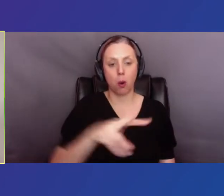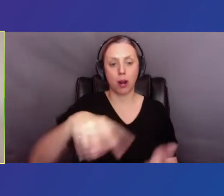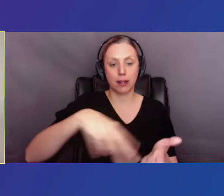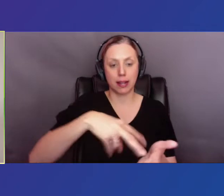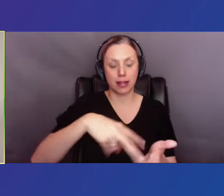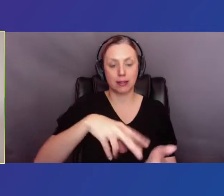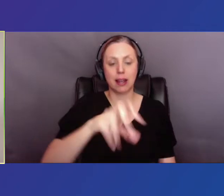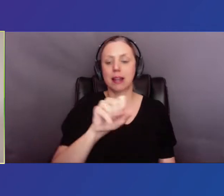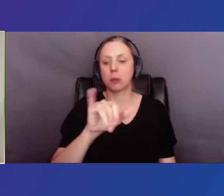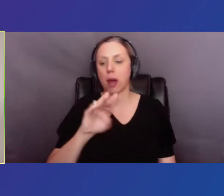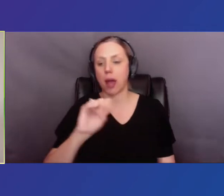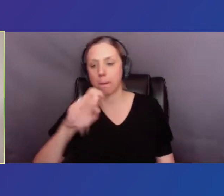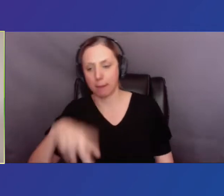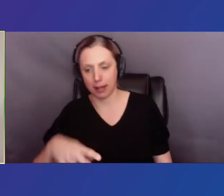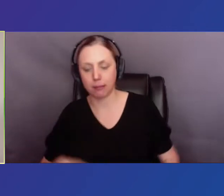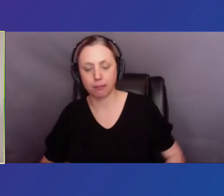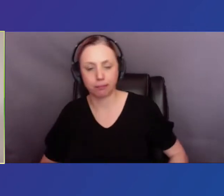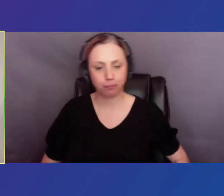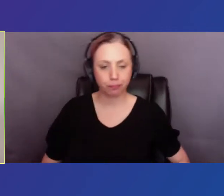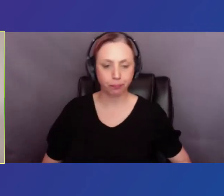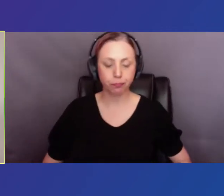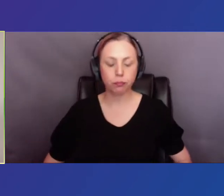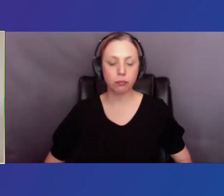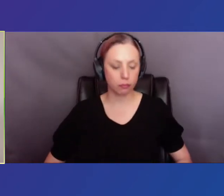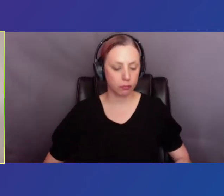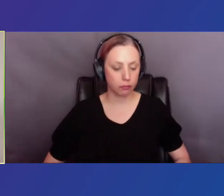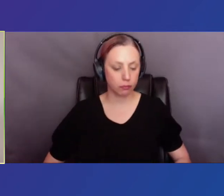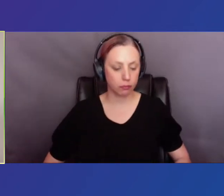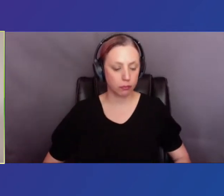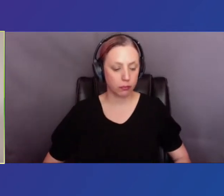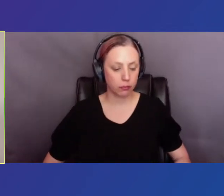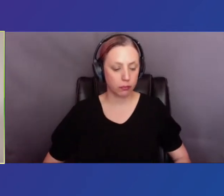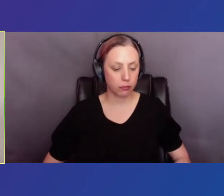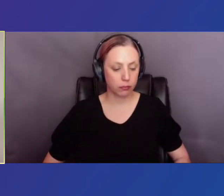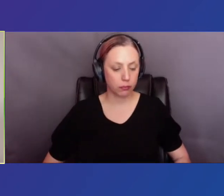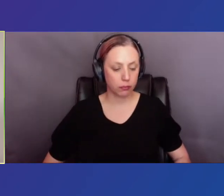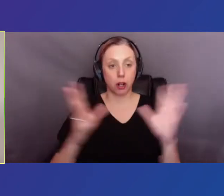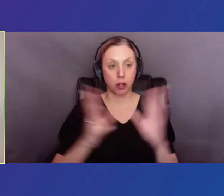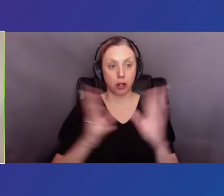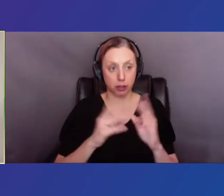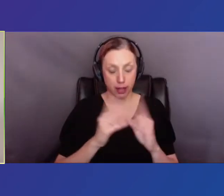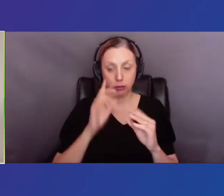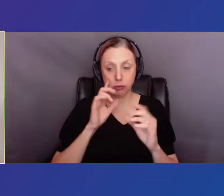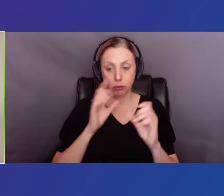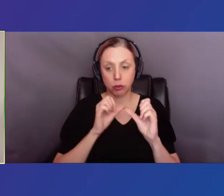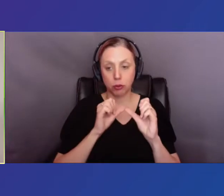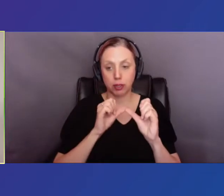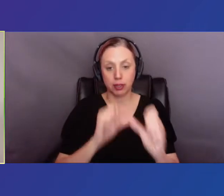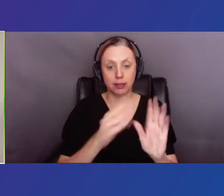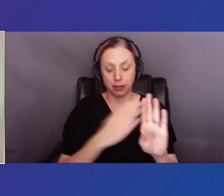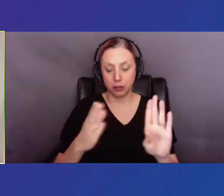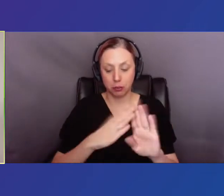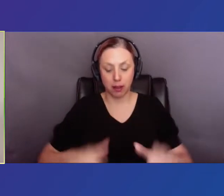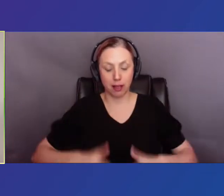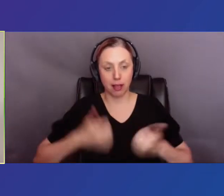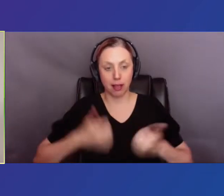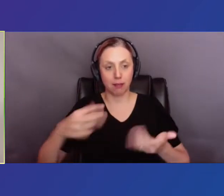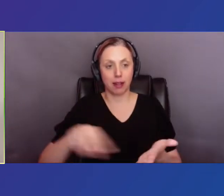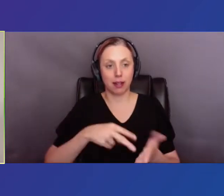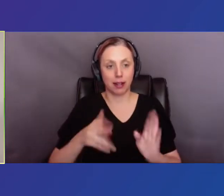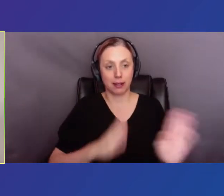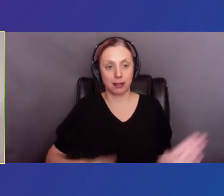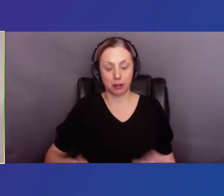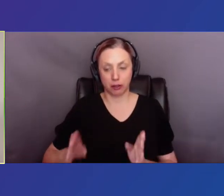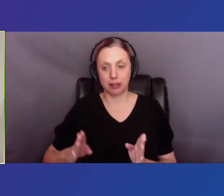DanceSYMP. And now we begin our session, Continuum of Lives in Dance series, a series of short